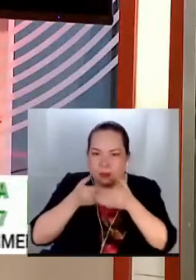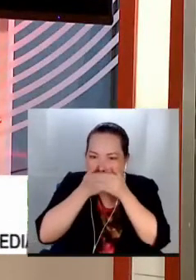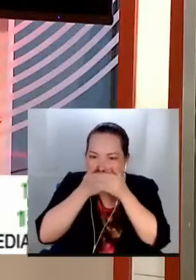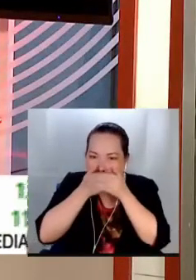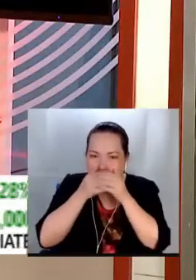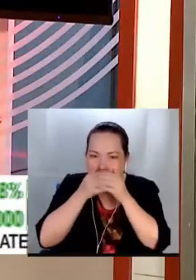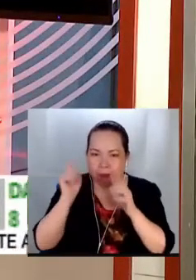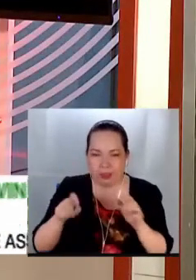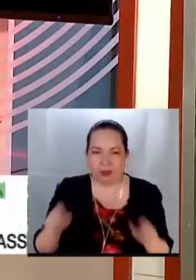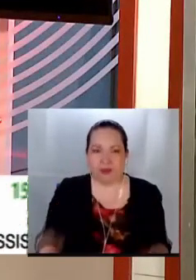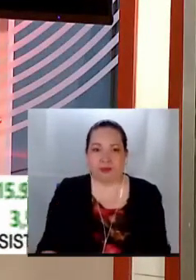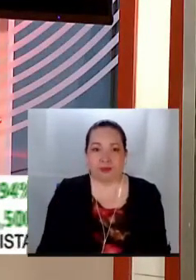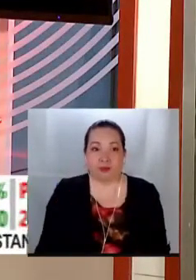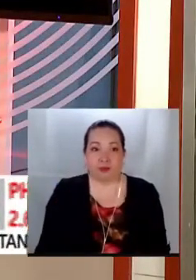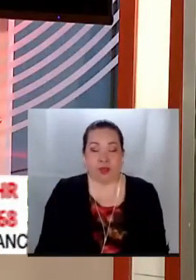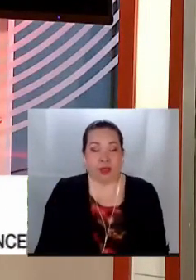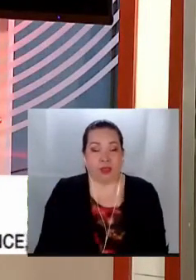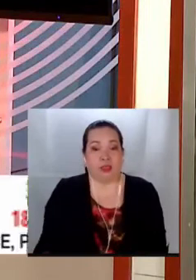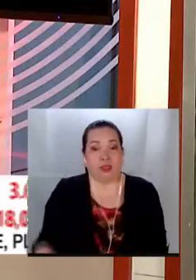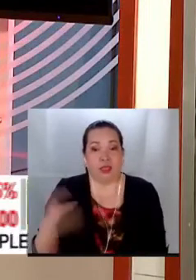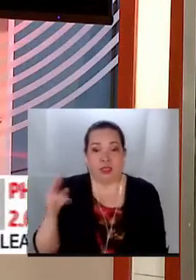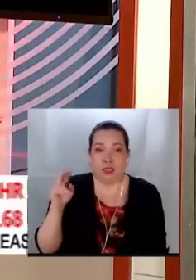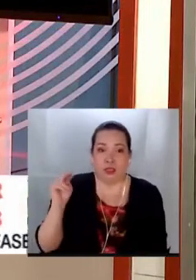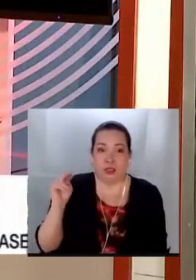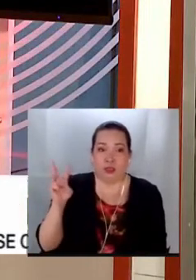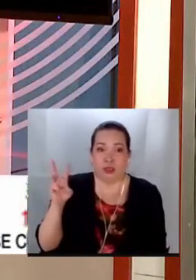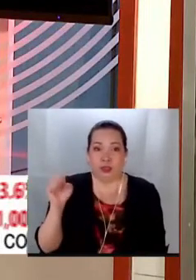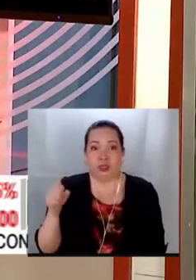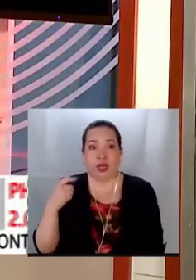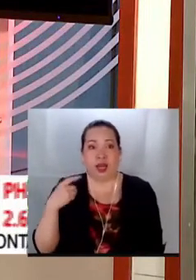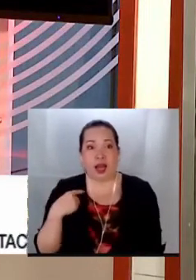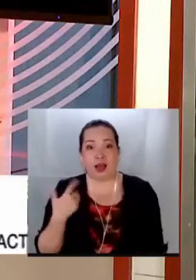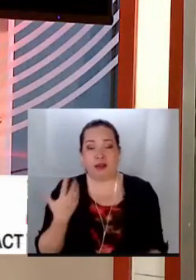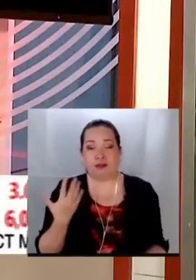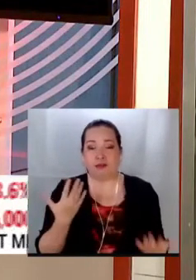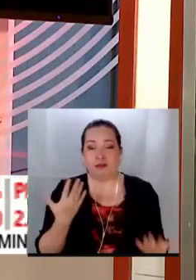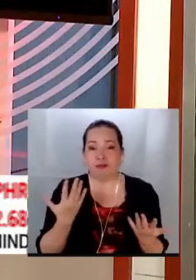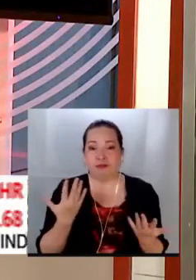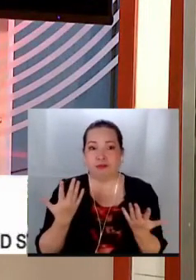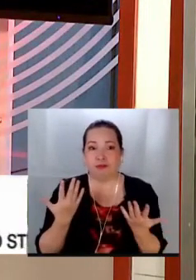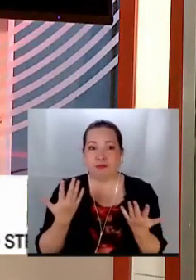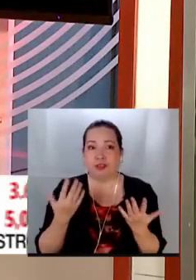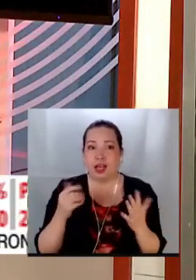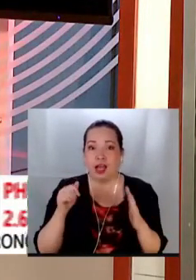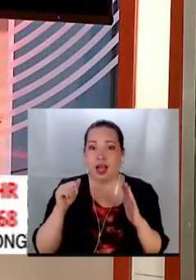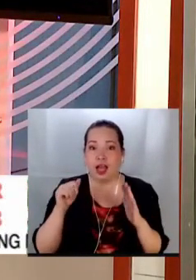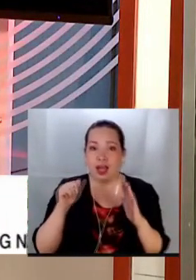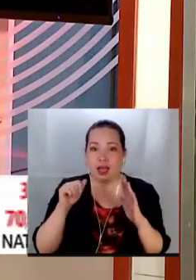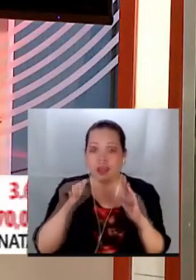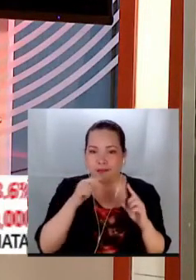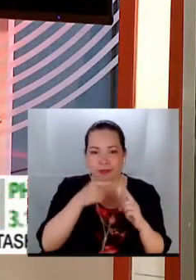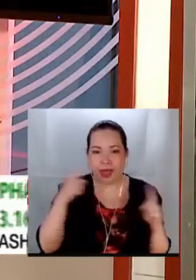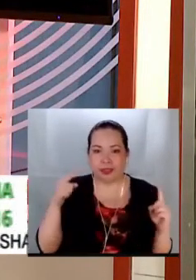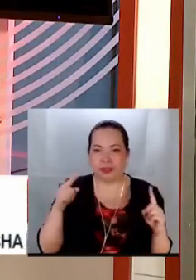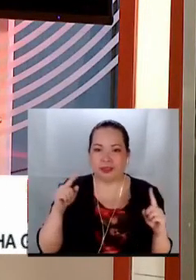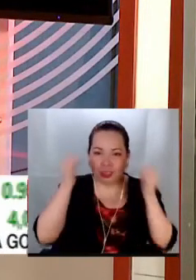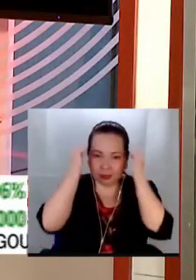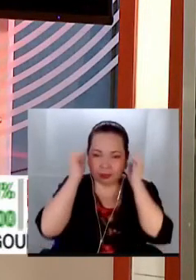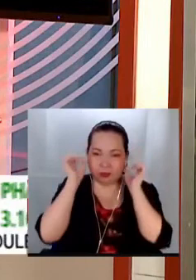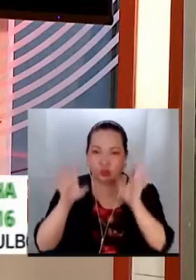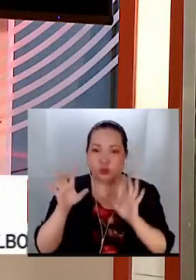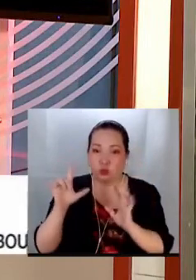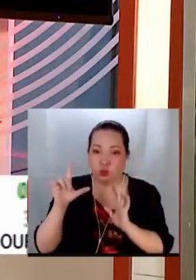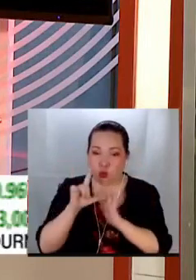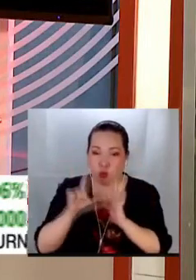In other news, the ATIS charged under the anti-terrorism law say they will drop the National Union of People's Lawyers as their